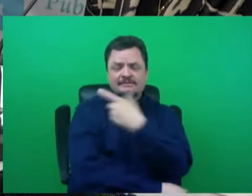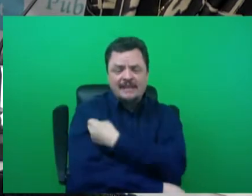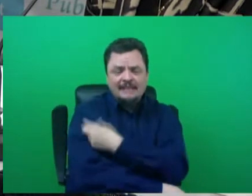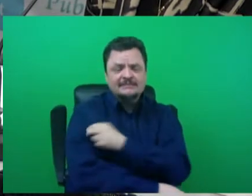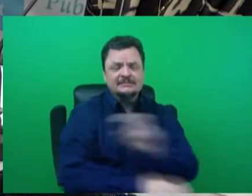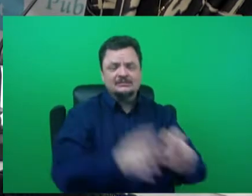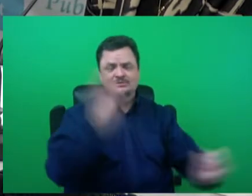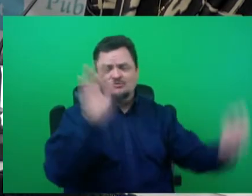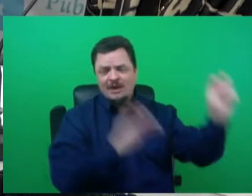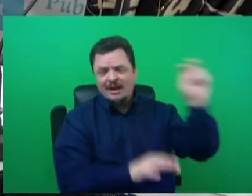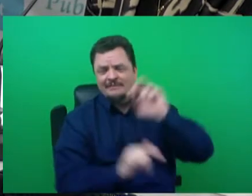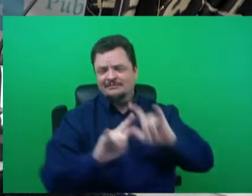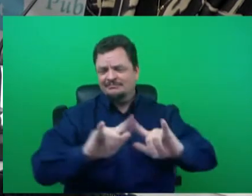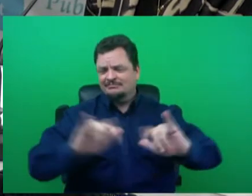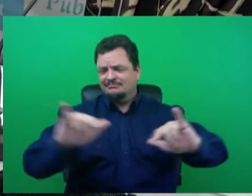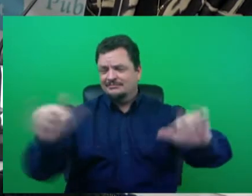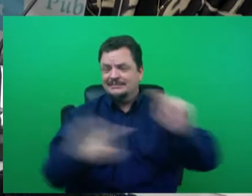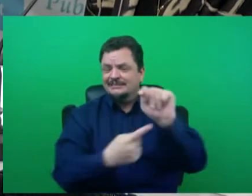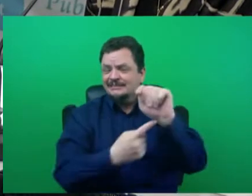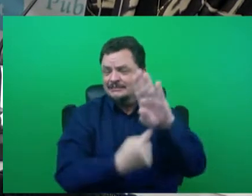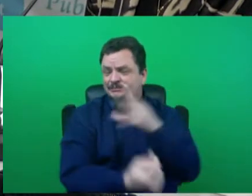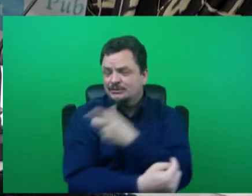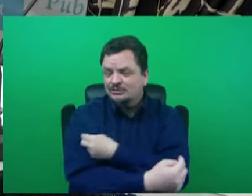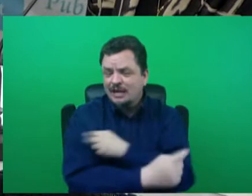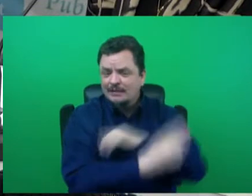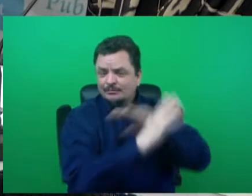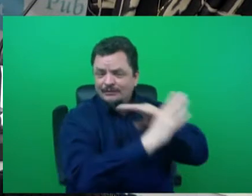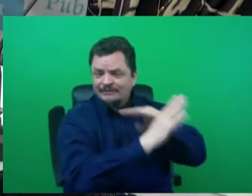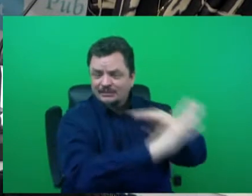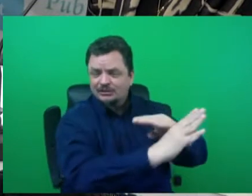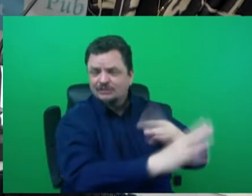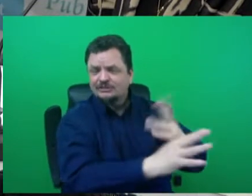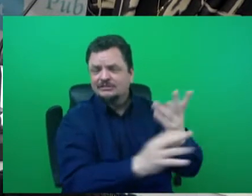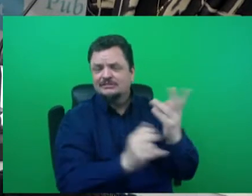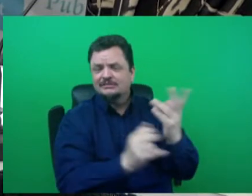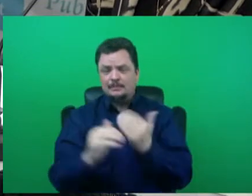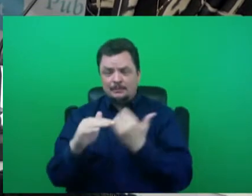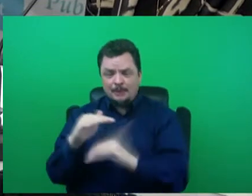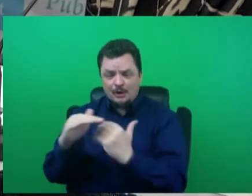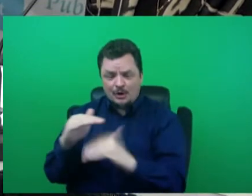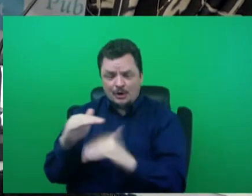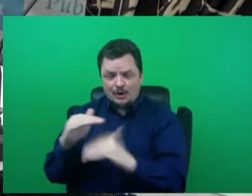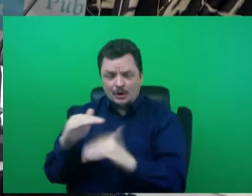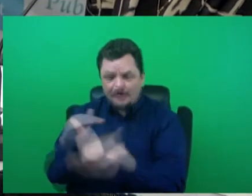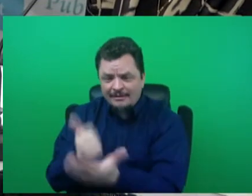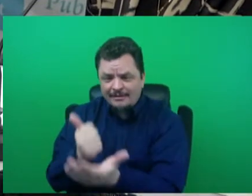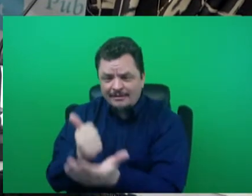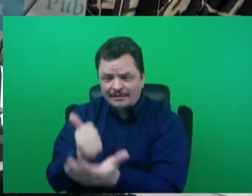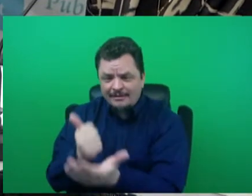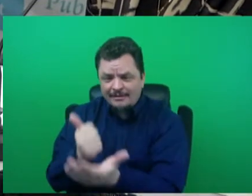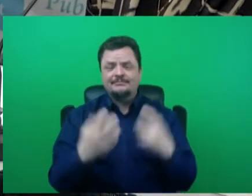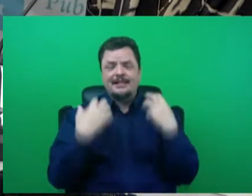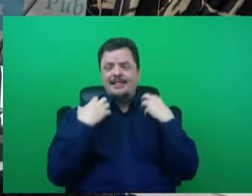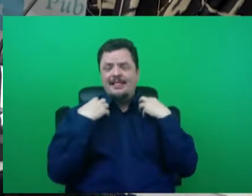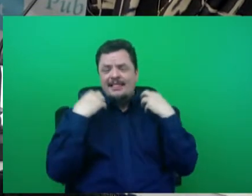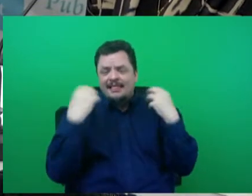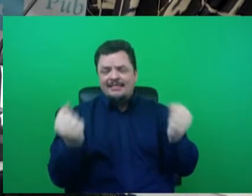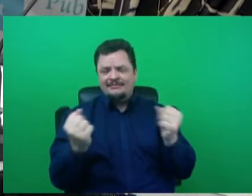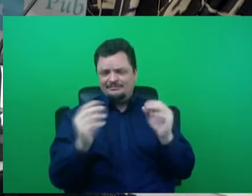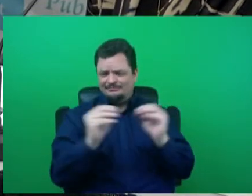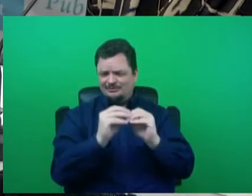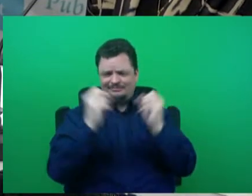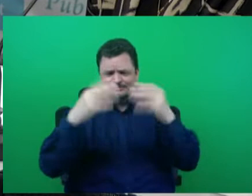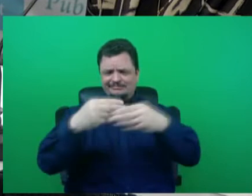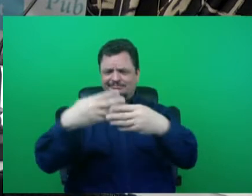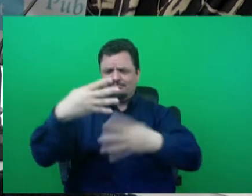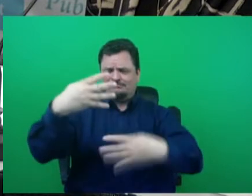disease prevention, reproductive health, and much more. Whereas the knowledge and skills of public health nurses enable them to make